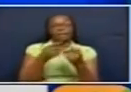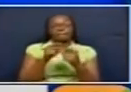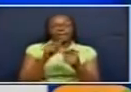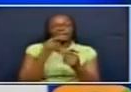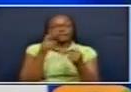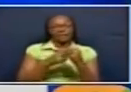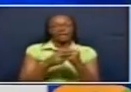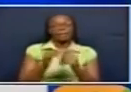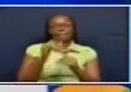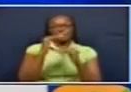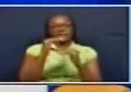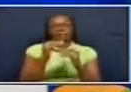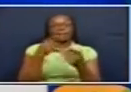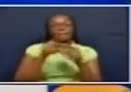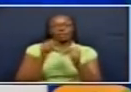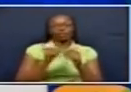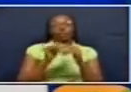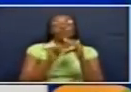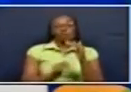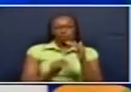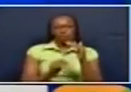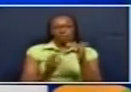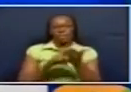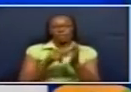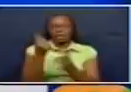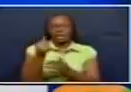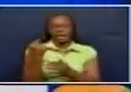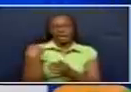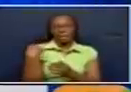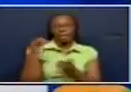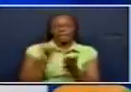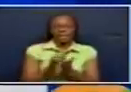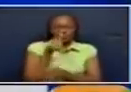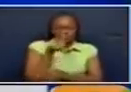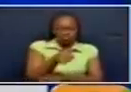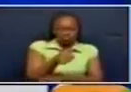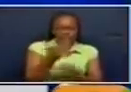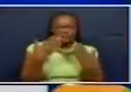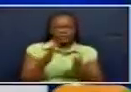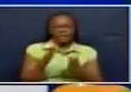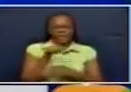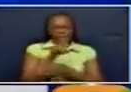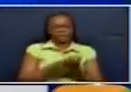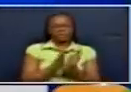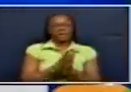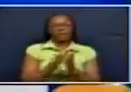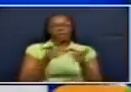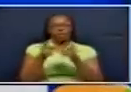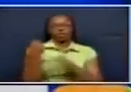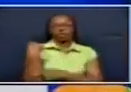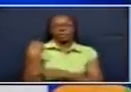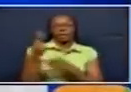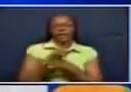that it is, yes, but it can be below. Mm-hmm. So any number that has been identified, mm-hmm. that will be the control number that will be used for